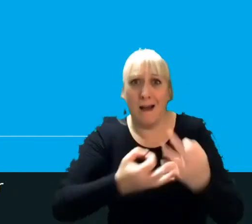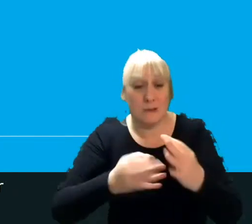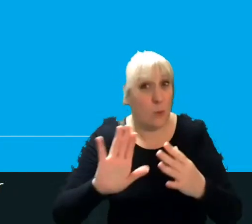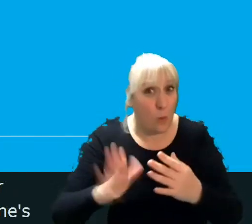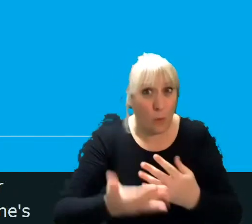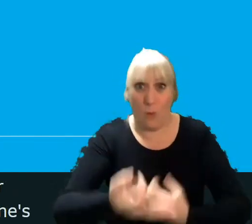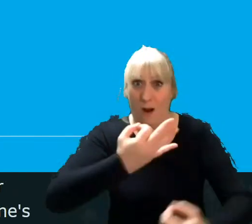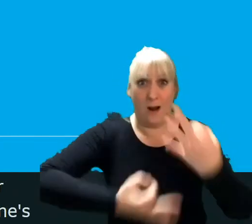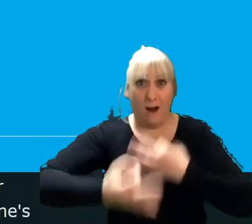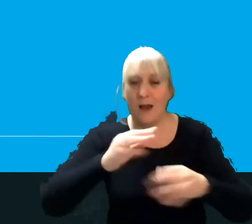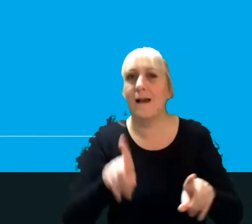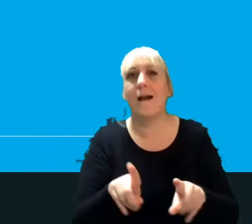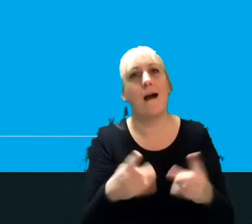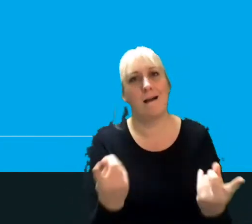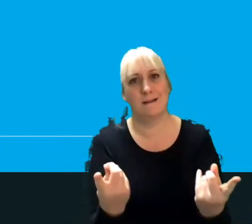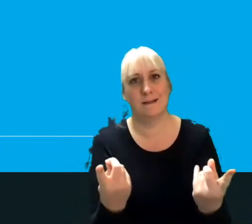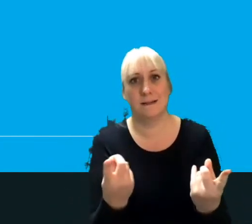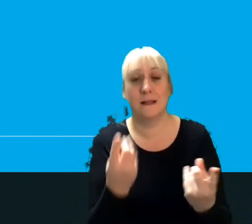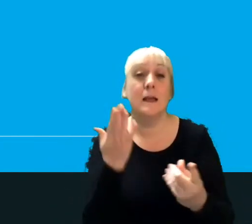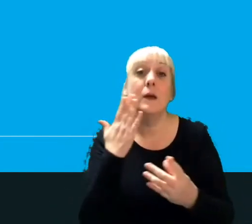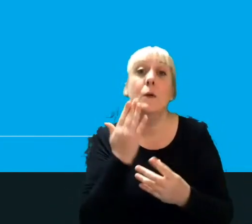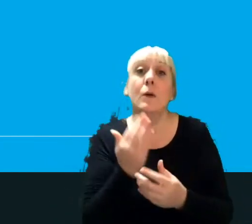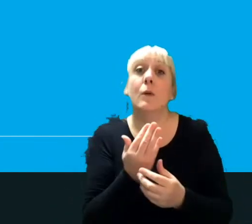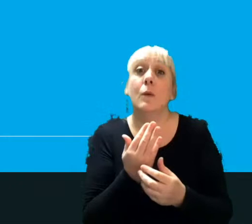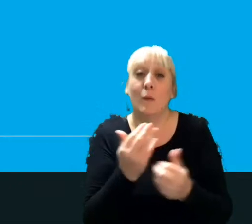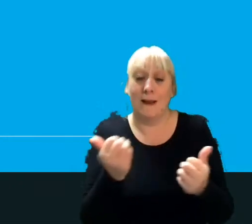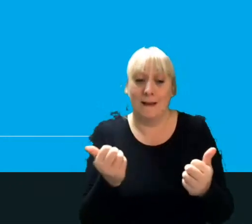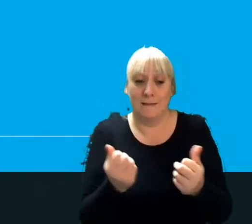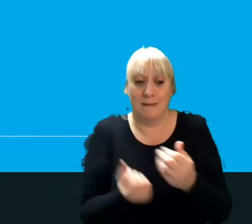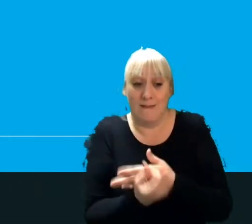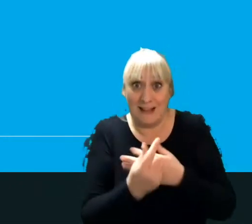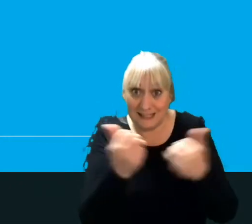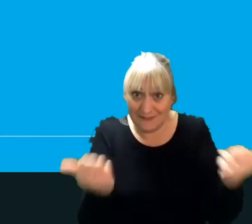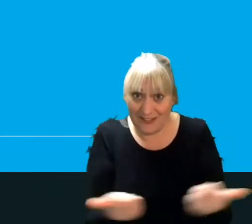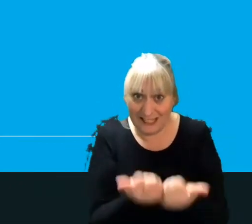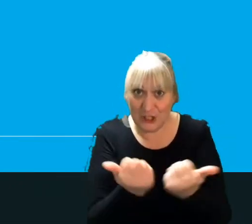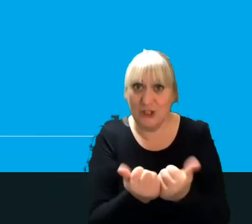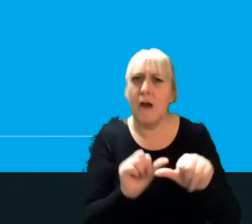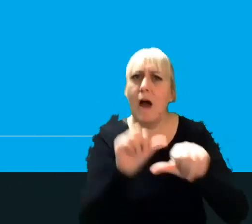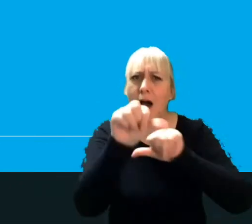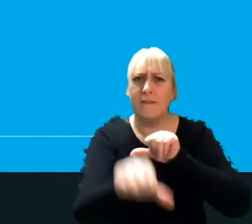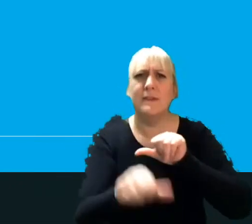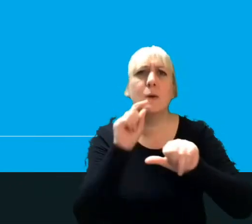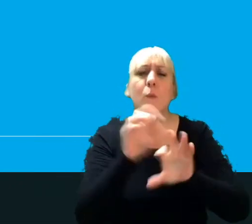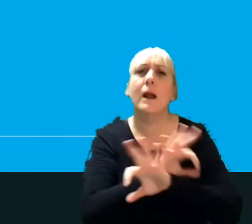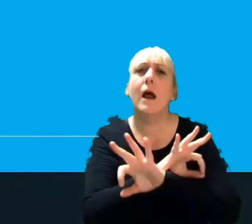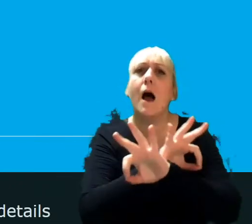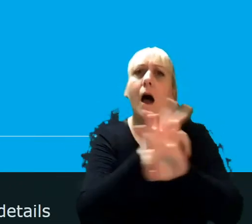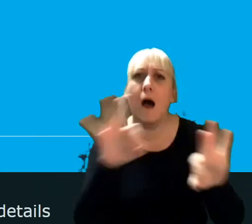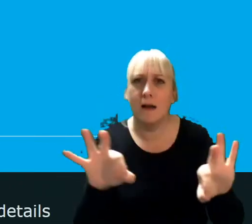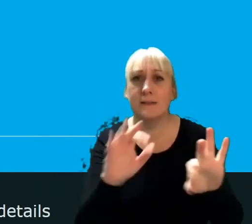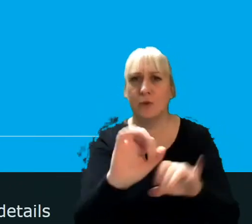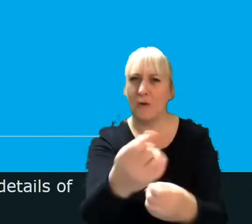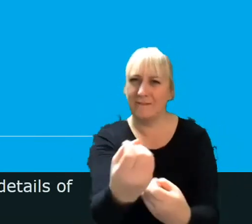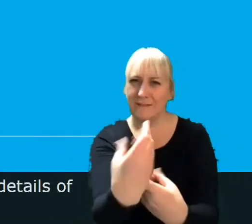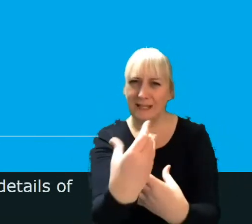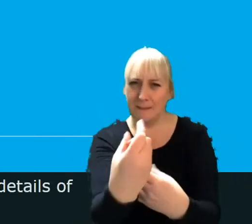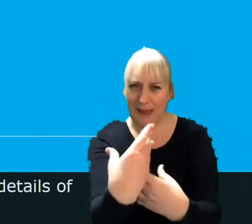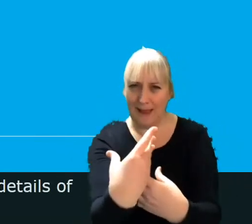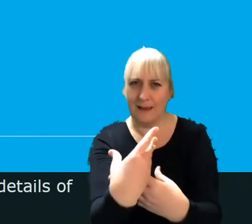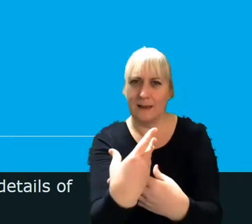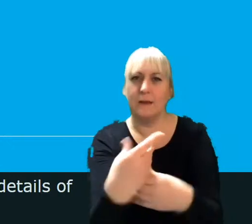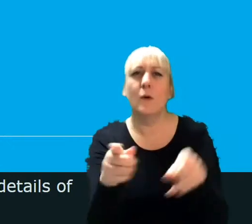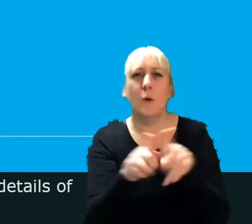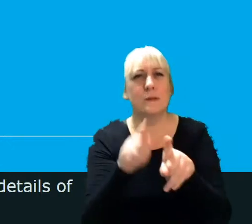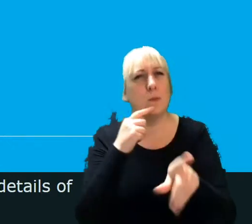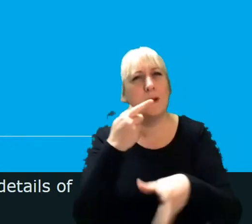will receive a feedback form with details of how to submit questions to the Mayor and London Assembly. We will finish